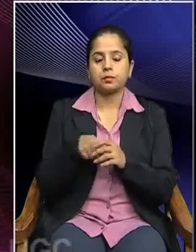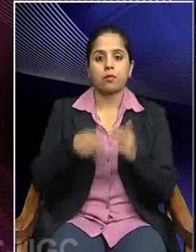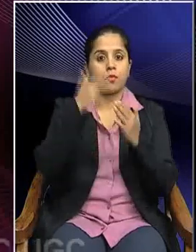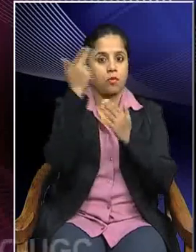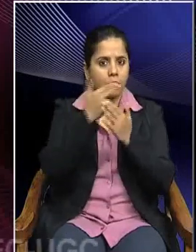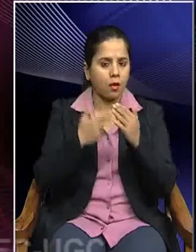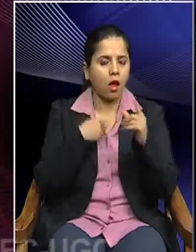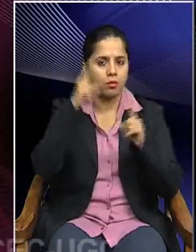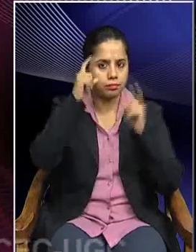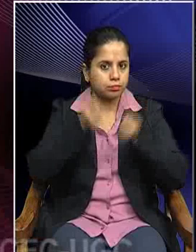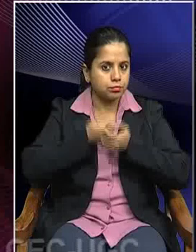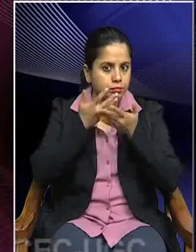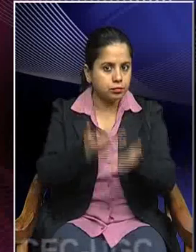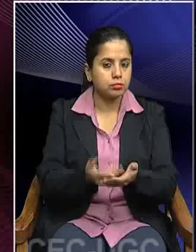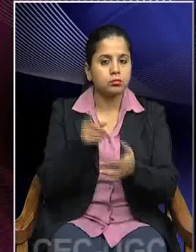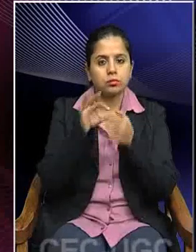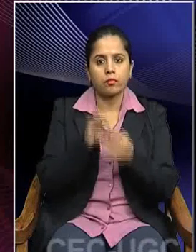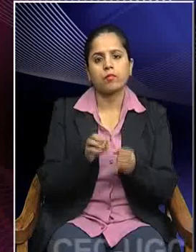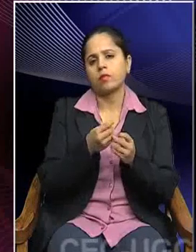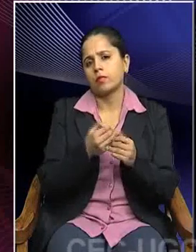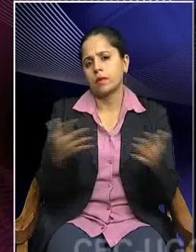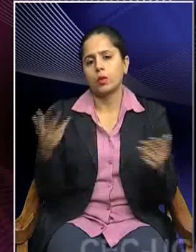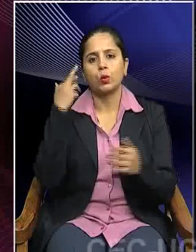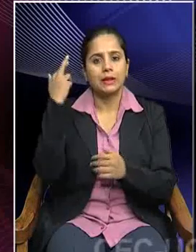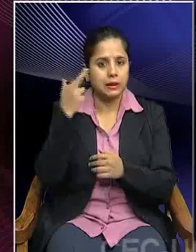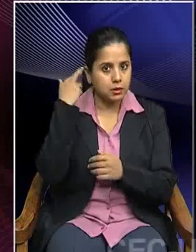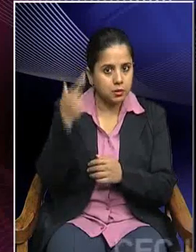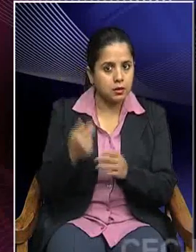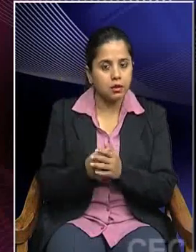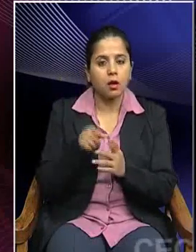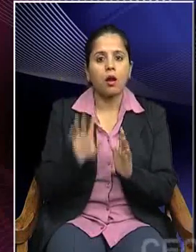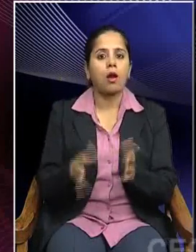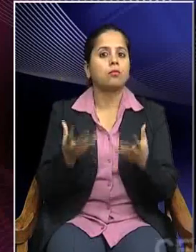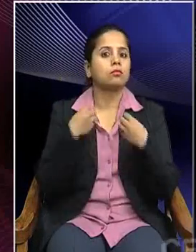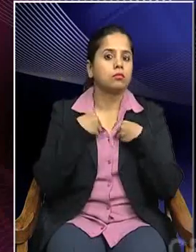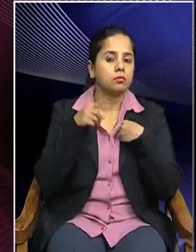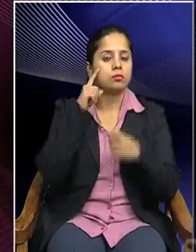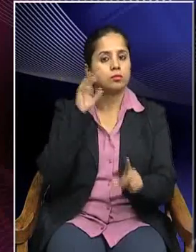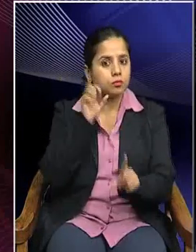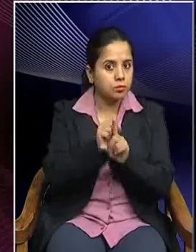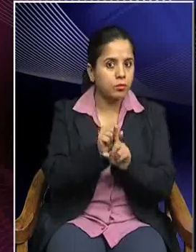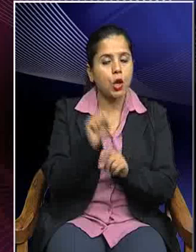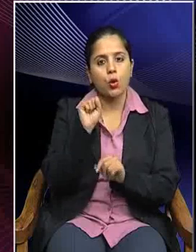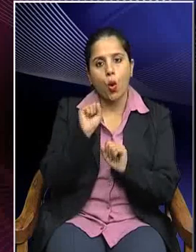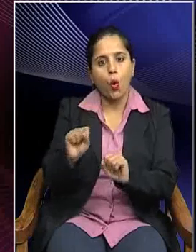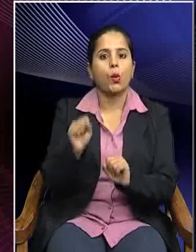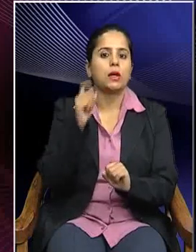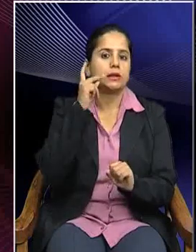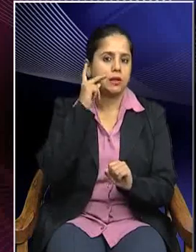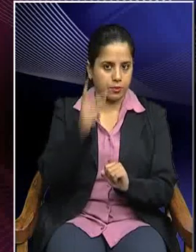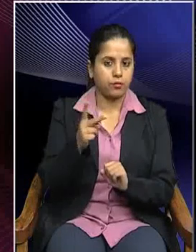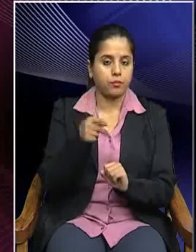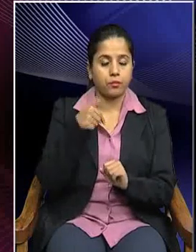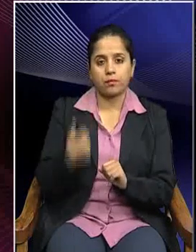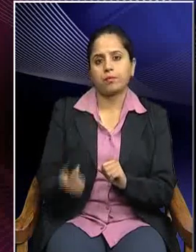artistic expressions, on account of several factors, acquire an identity of its own. So when